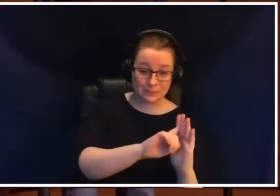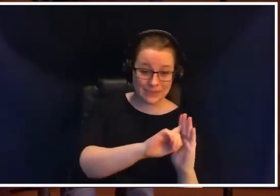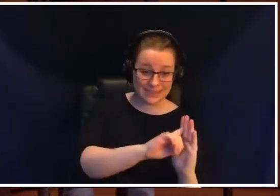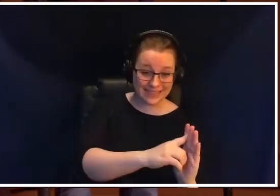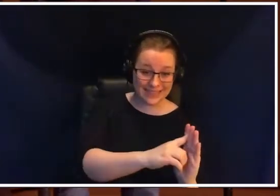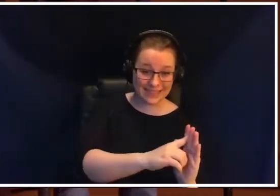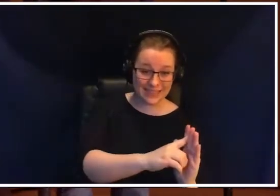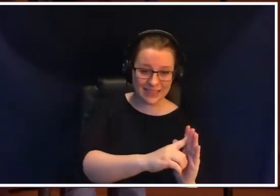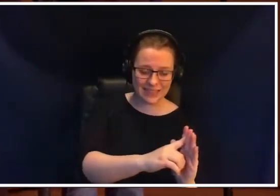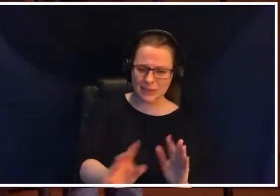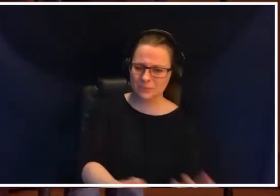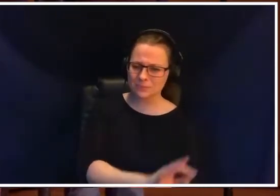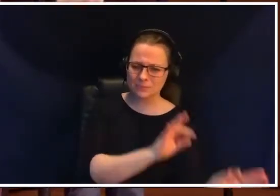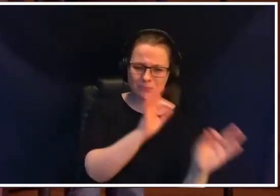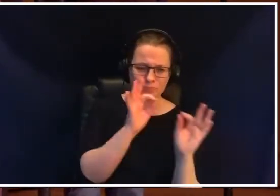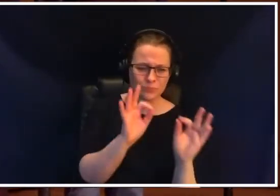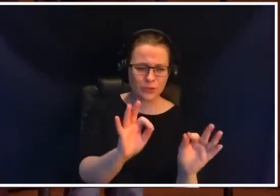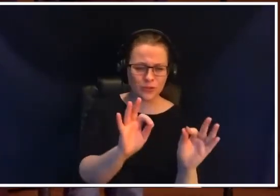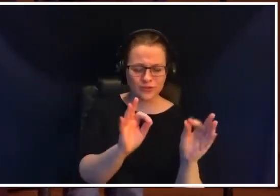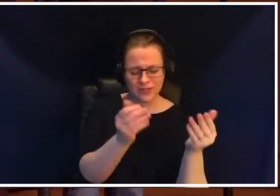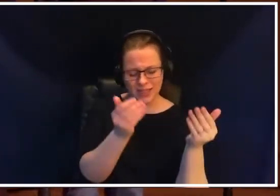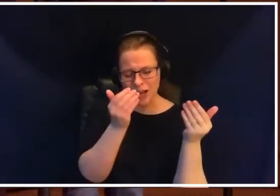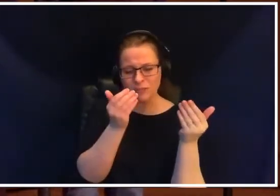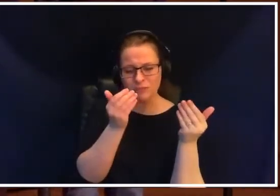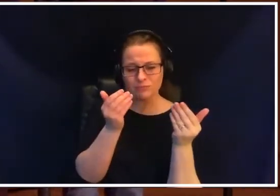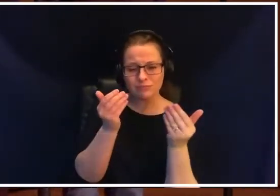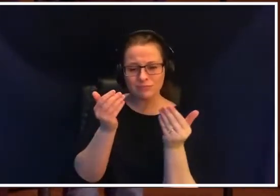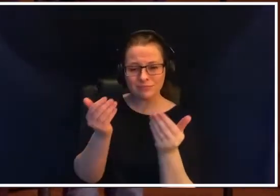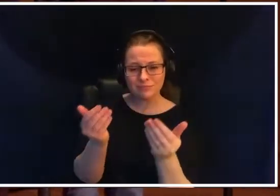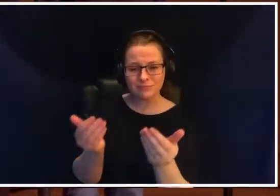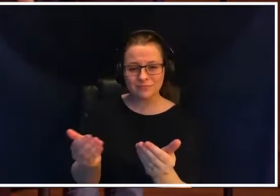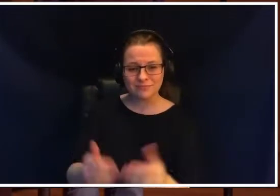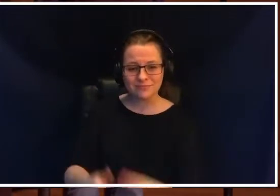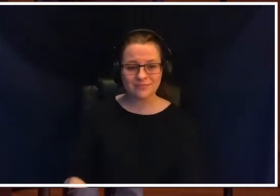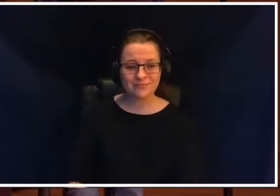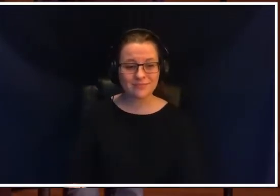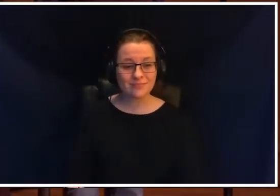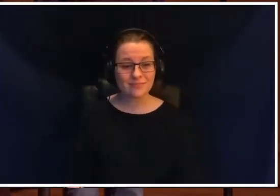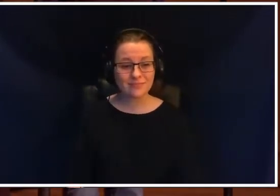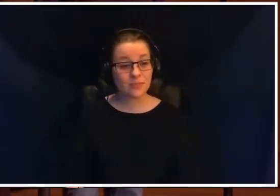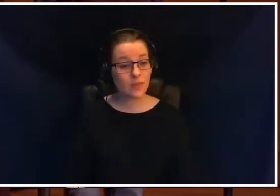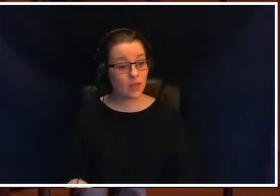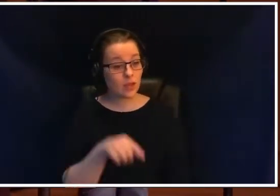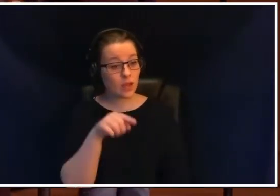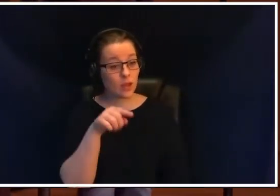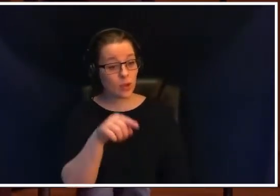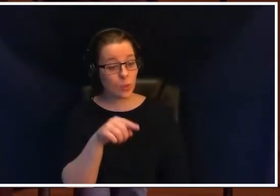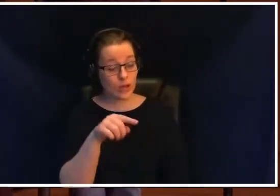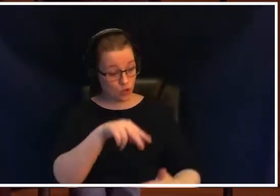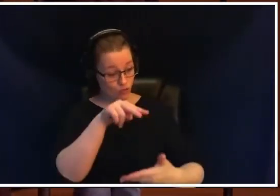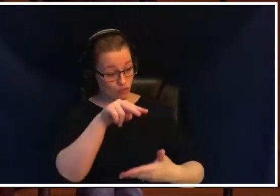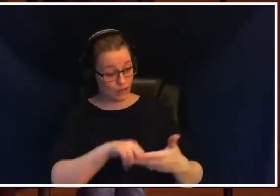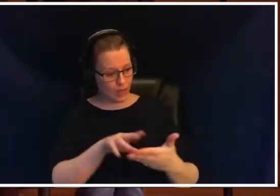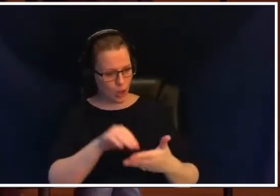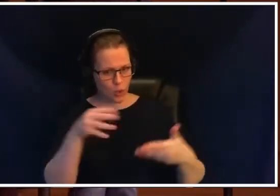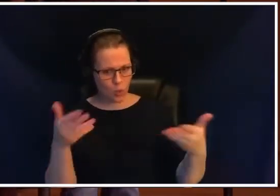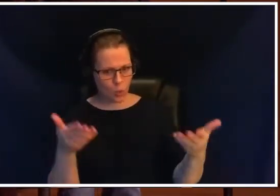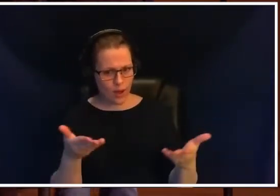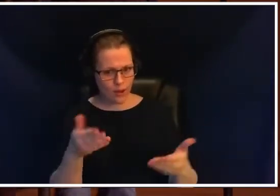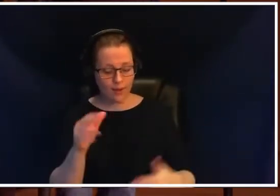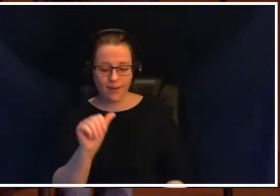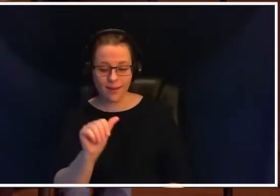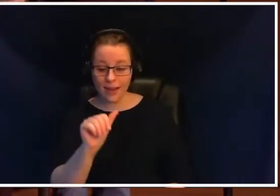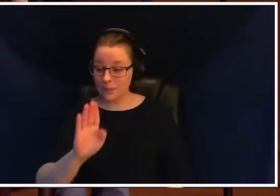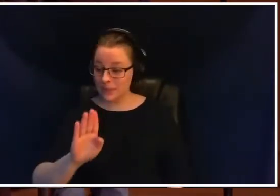beginning, a very good place to start. When you read, you begin with A, B,